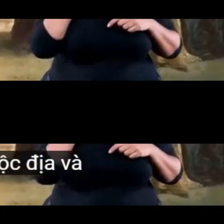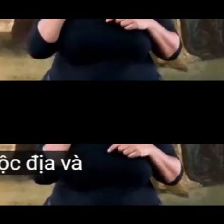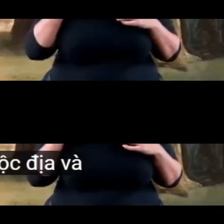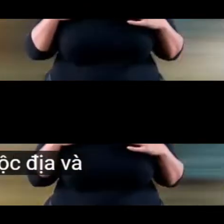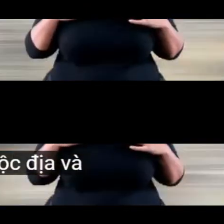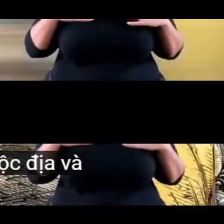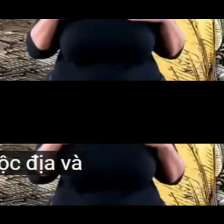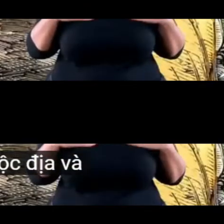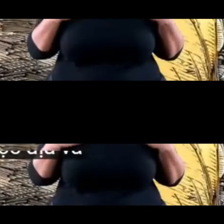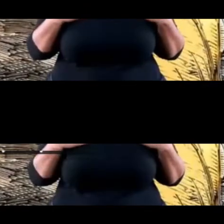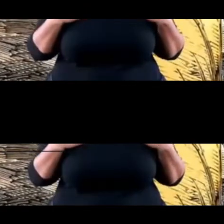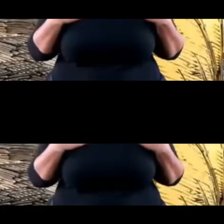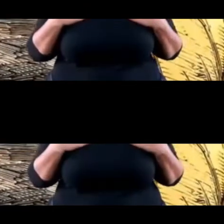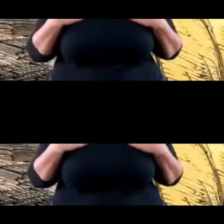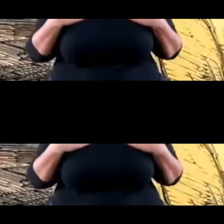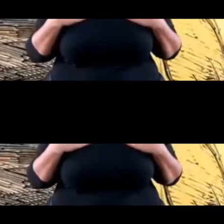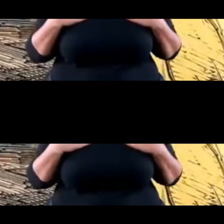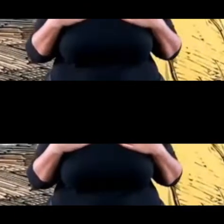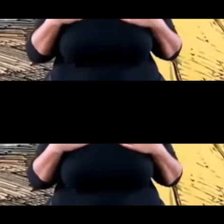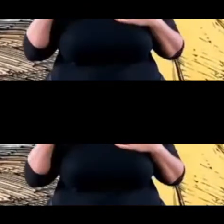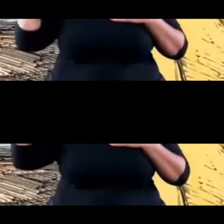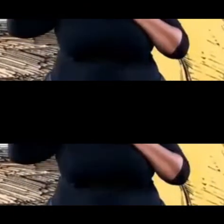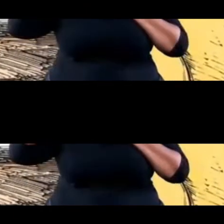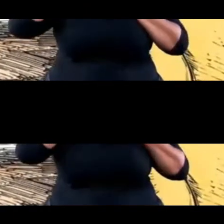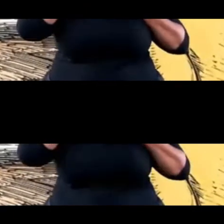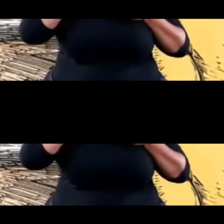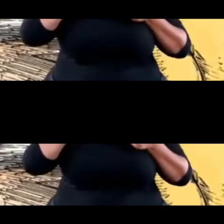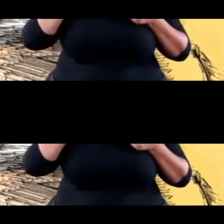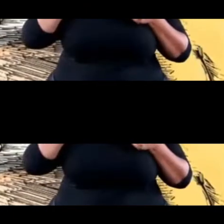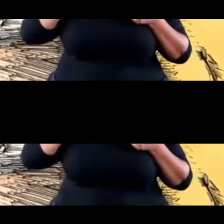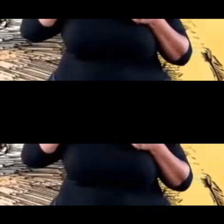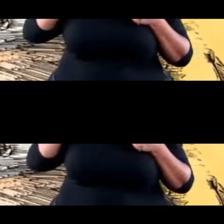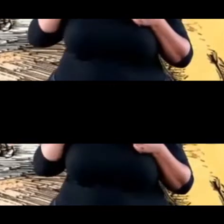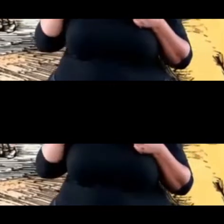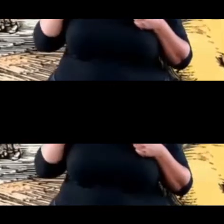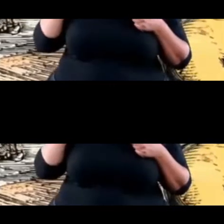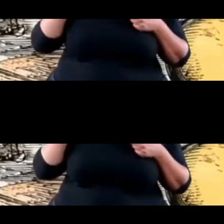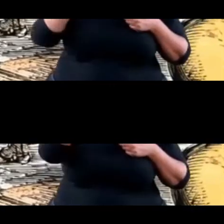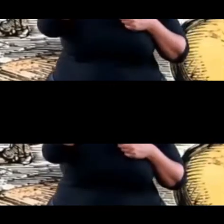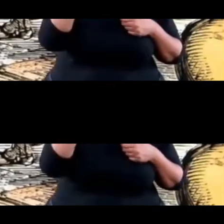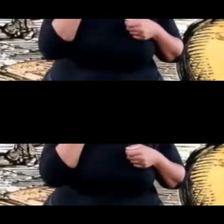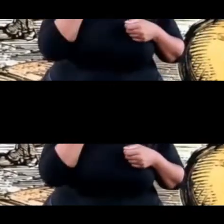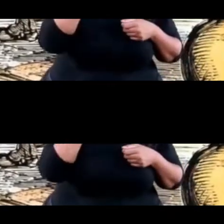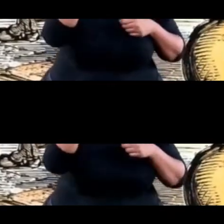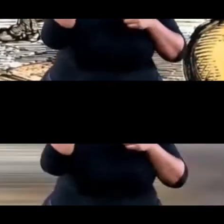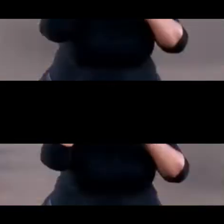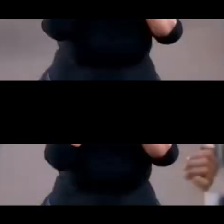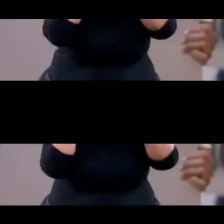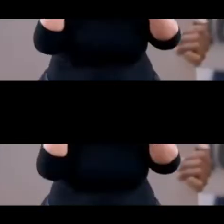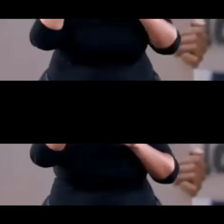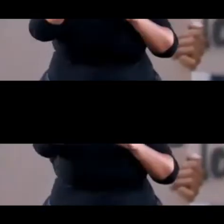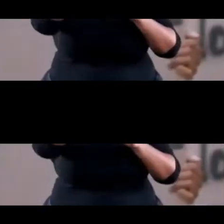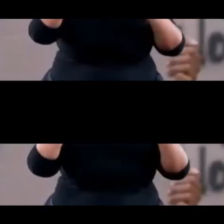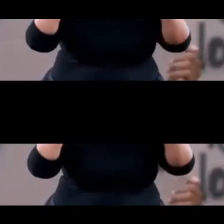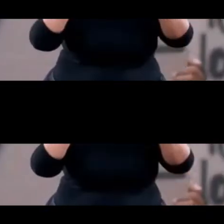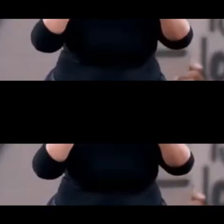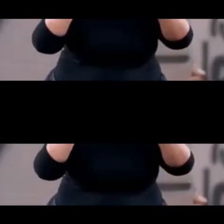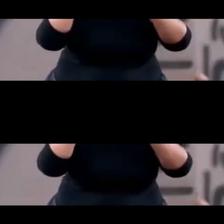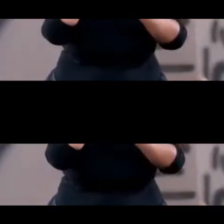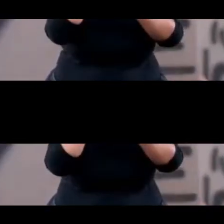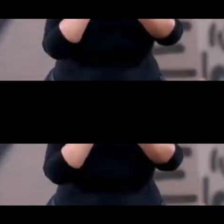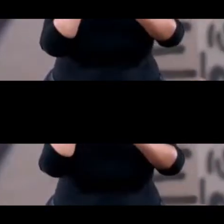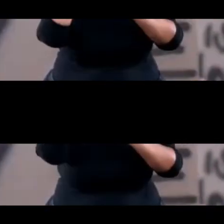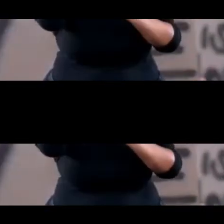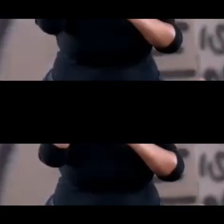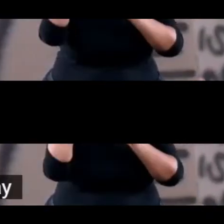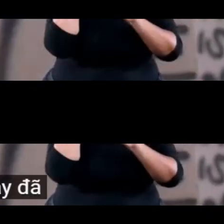in them. The citizens were not happy with how the British were trying to rule or govern them. What do you think would happen if some